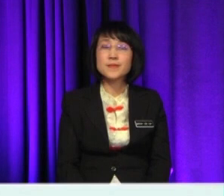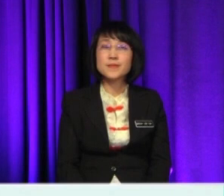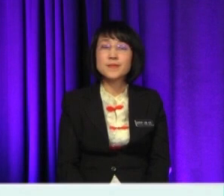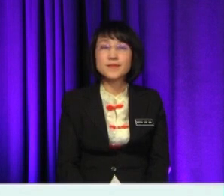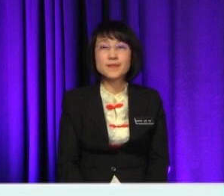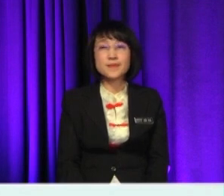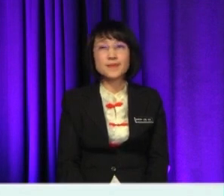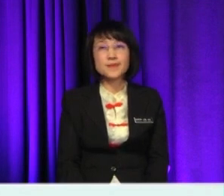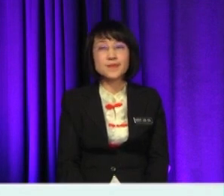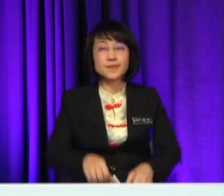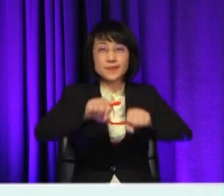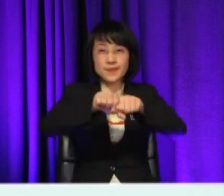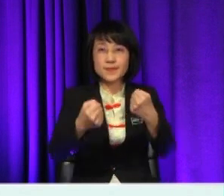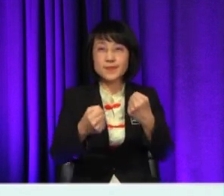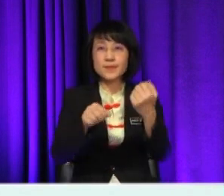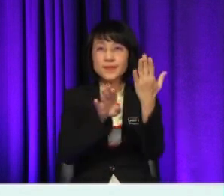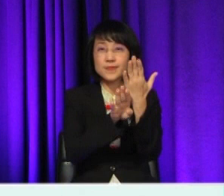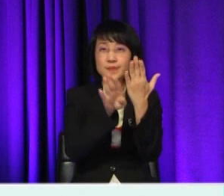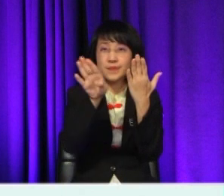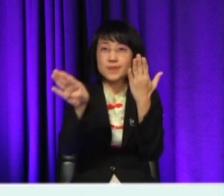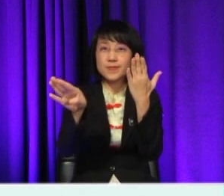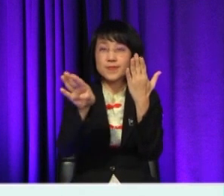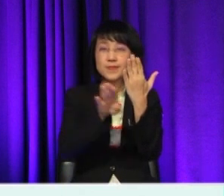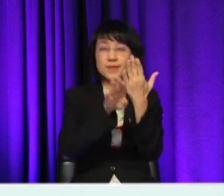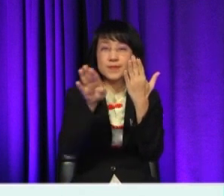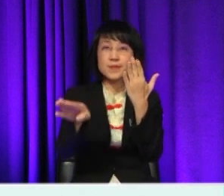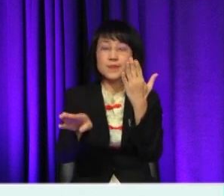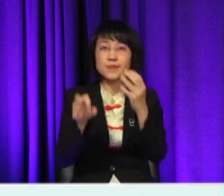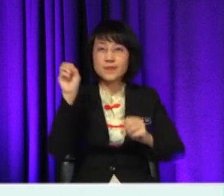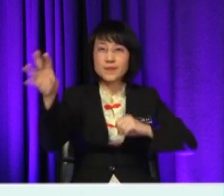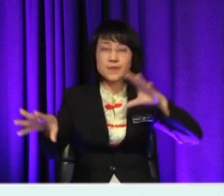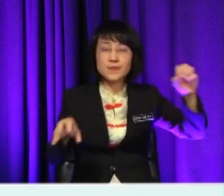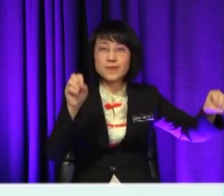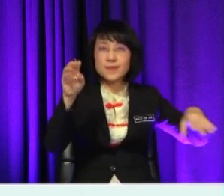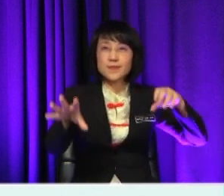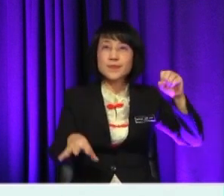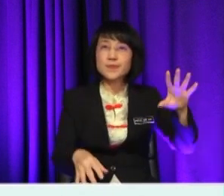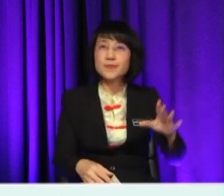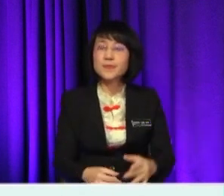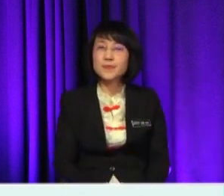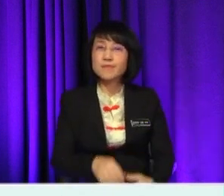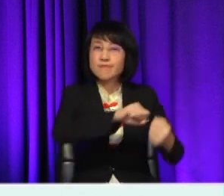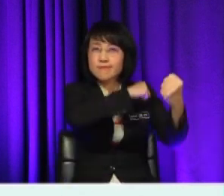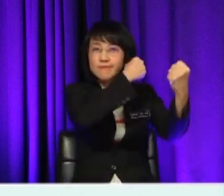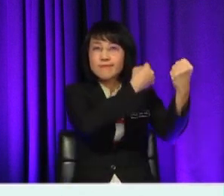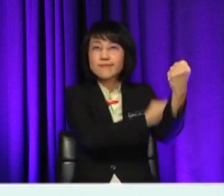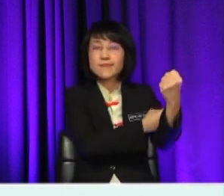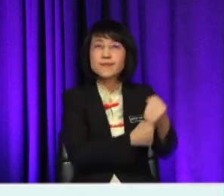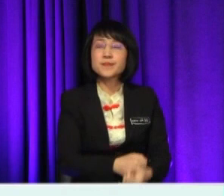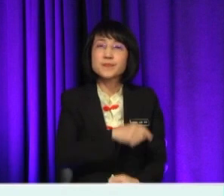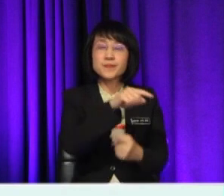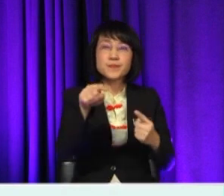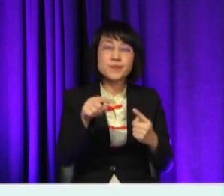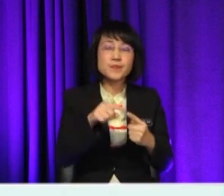so crack the branches and strewn them about. Here, basically, it's strong. Now, when you